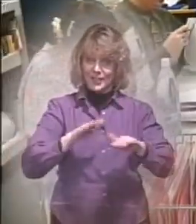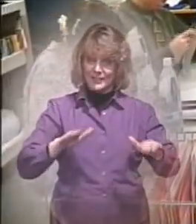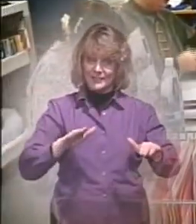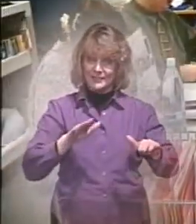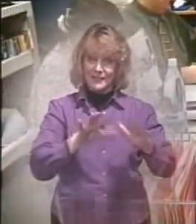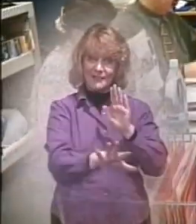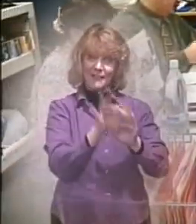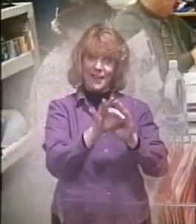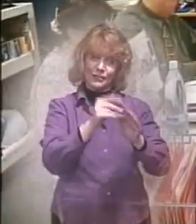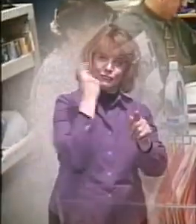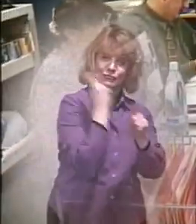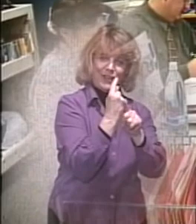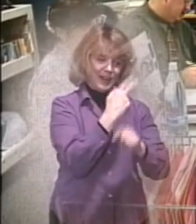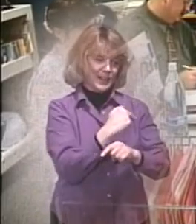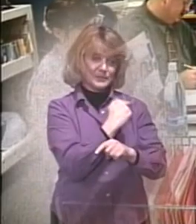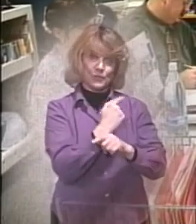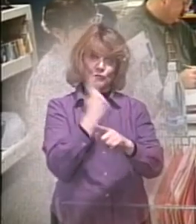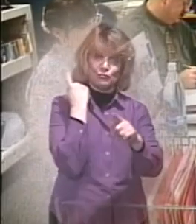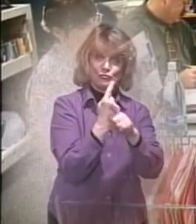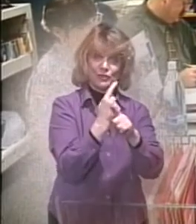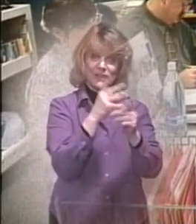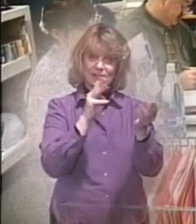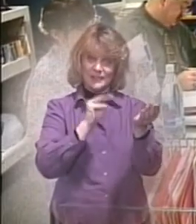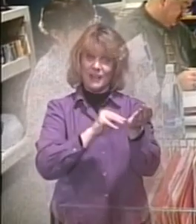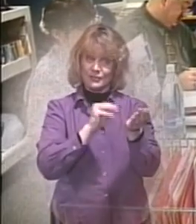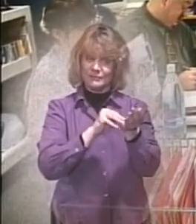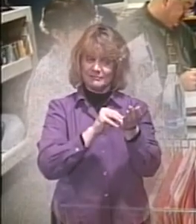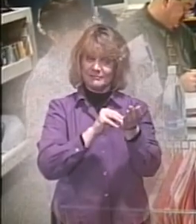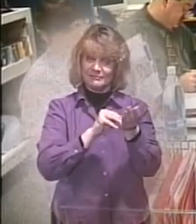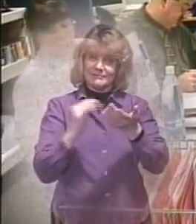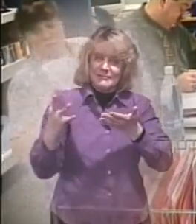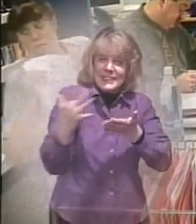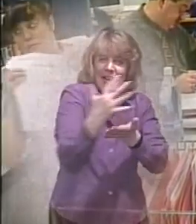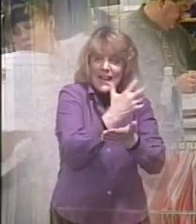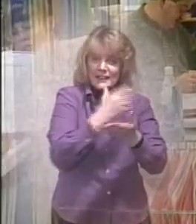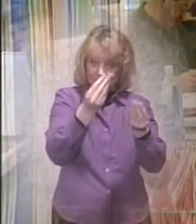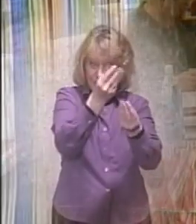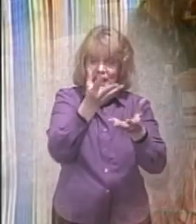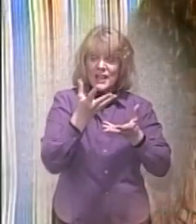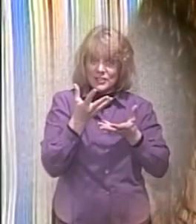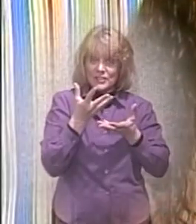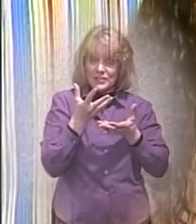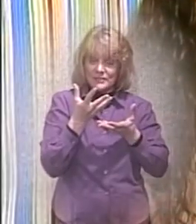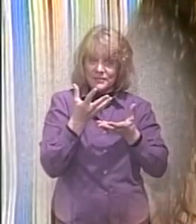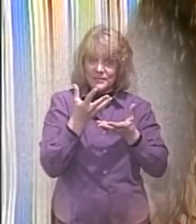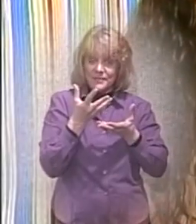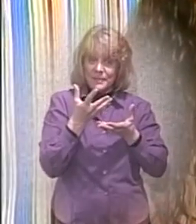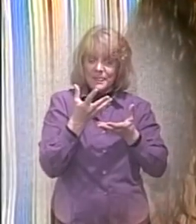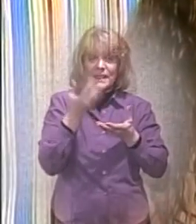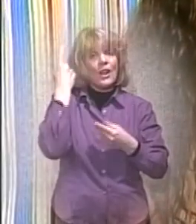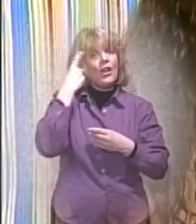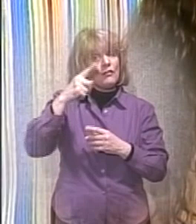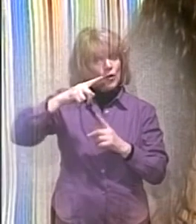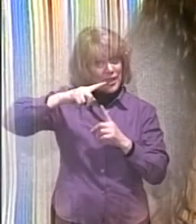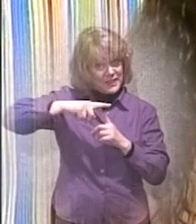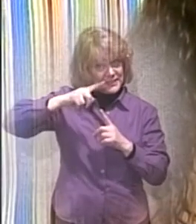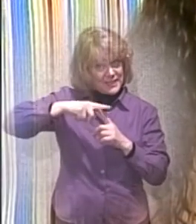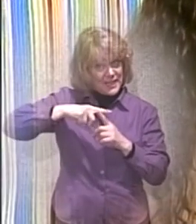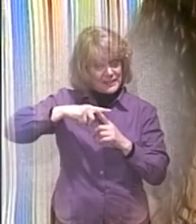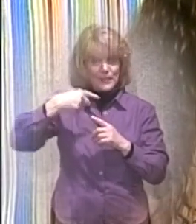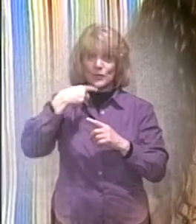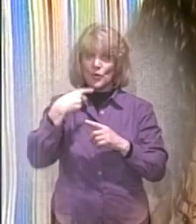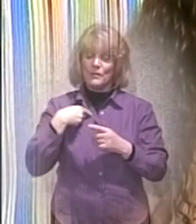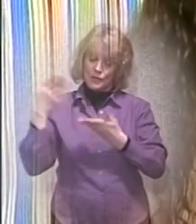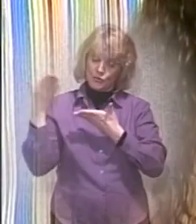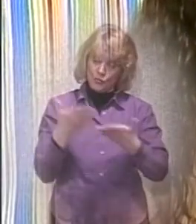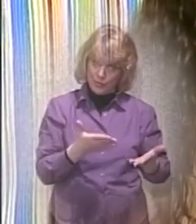find out, to see, and get as much information as you can if your child is born with hearing loss. And they told me to bring as many things as I could to comfort him. I